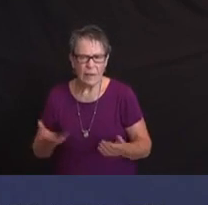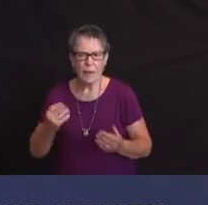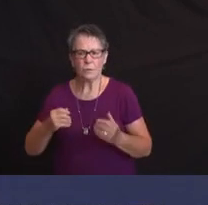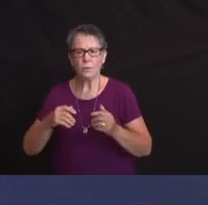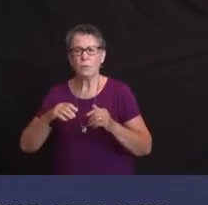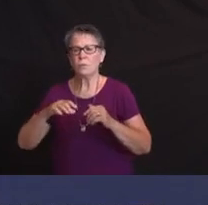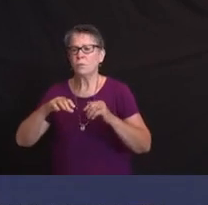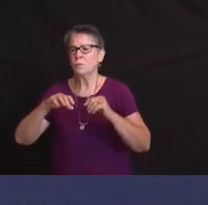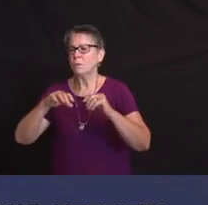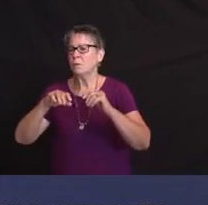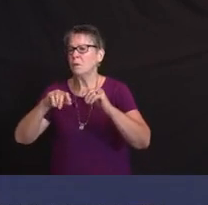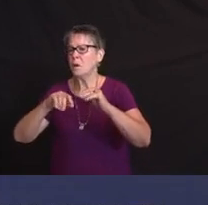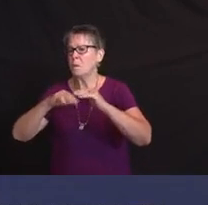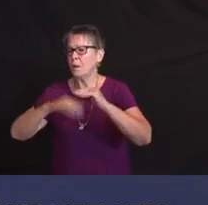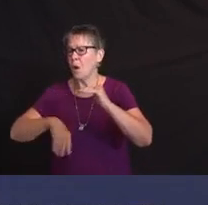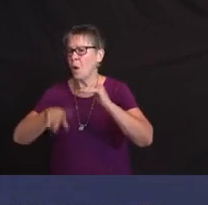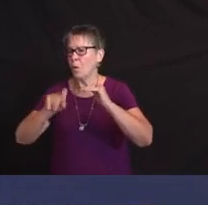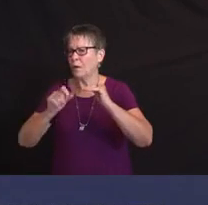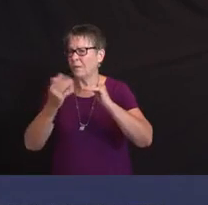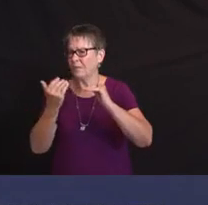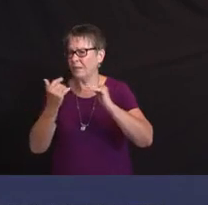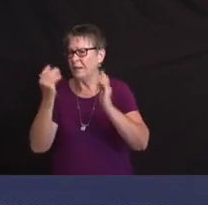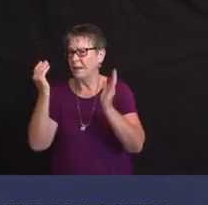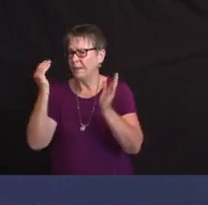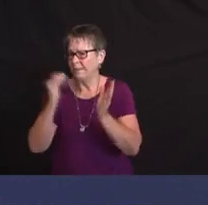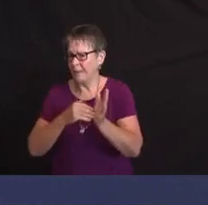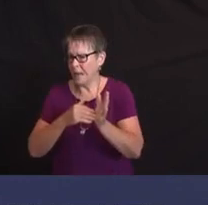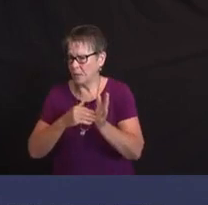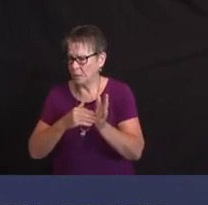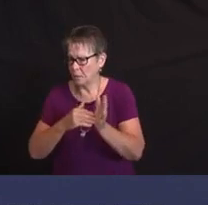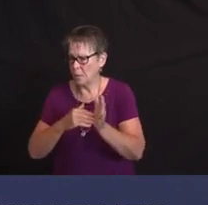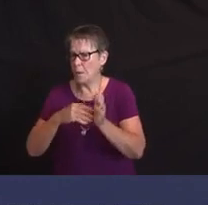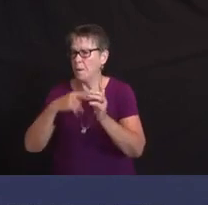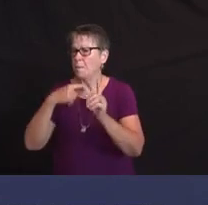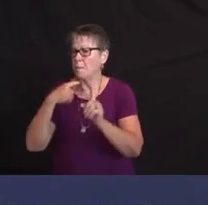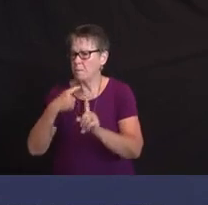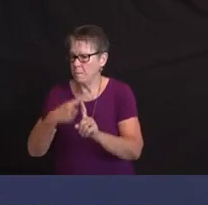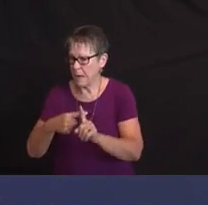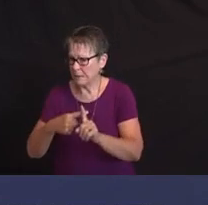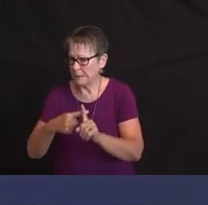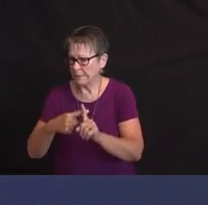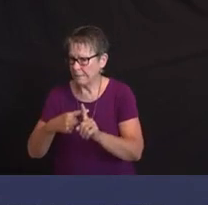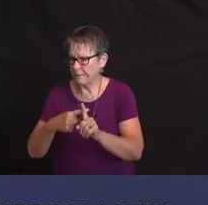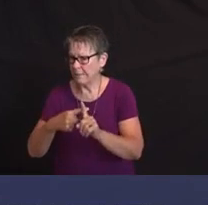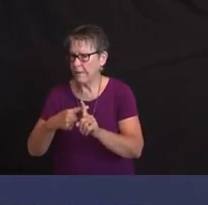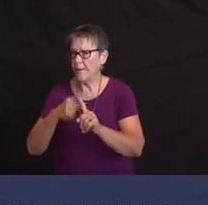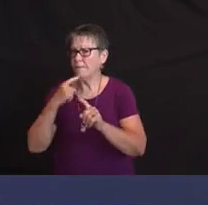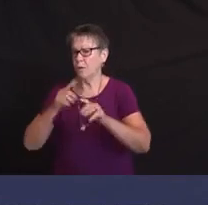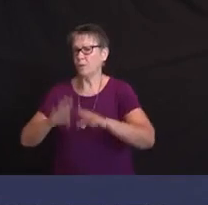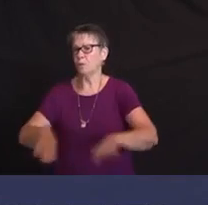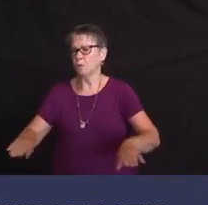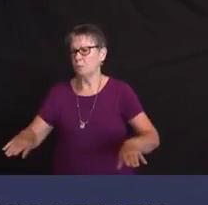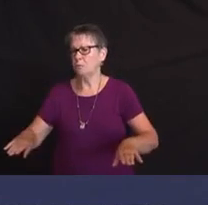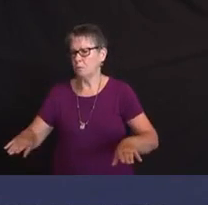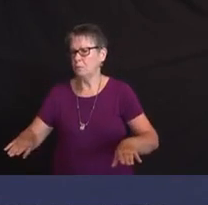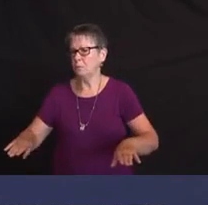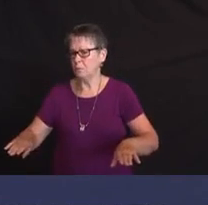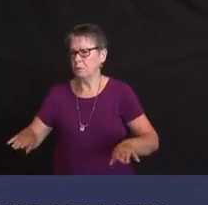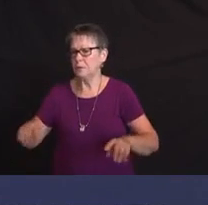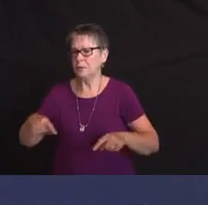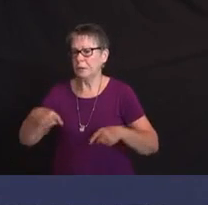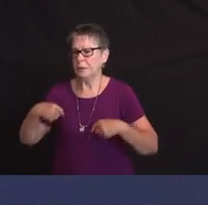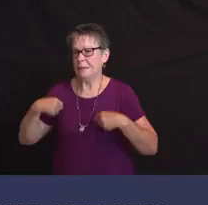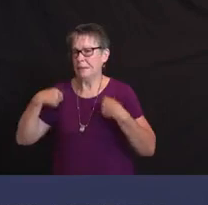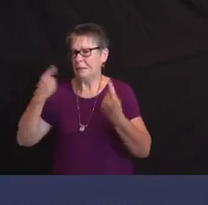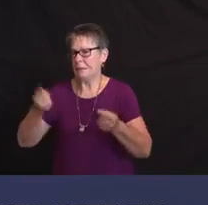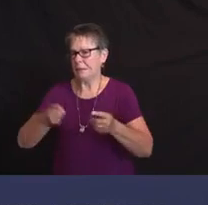positive COVID cases cumulatively in the state for kids under 18 since this whole thing started. So it's not like it doesn't hit